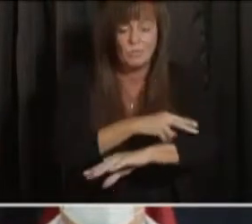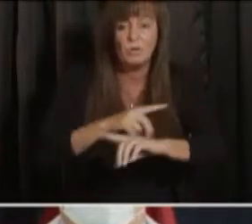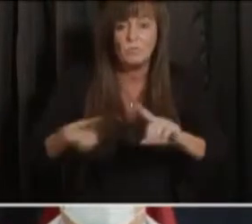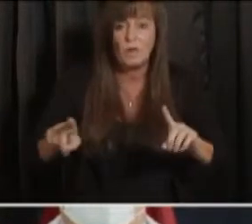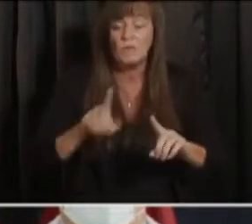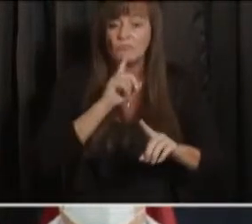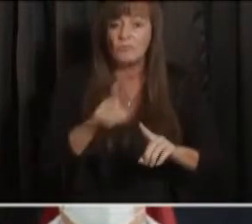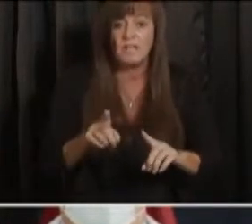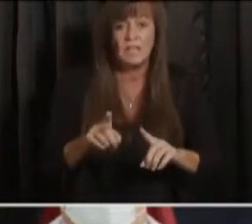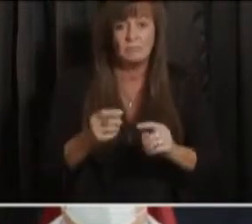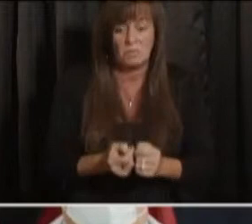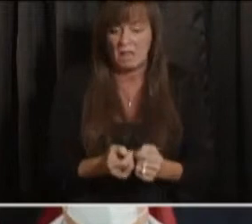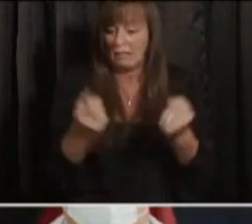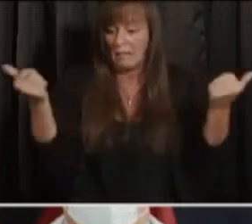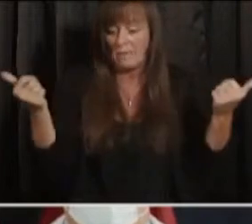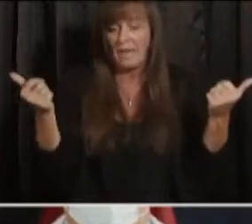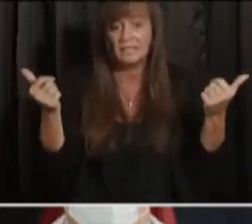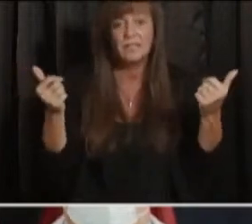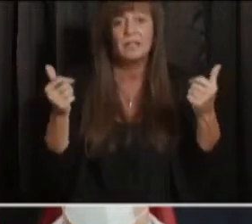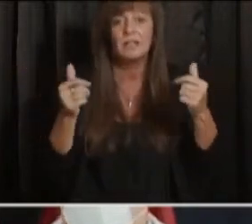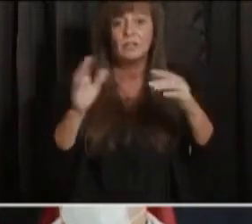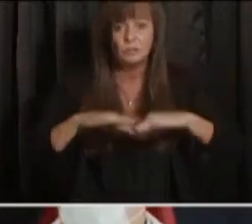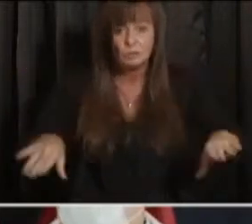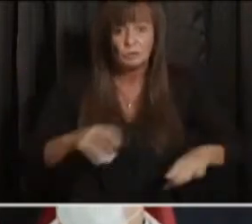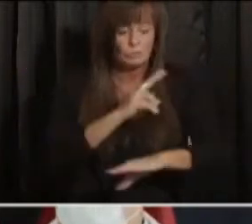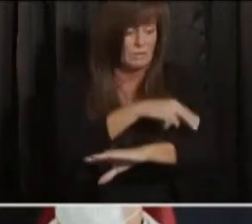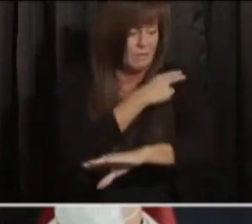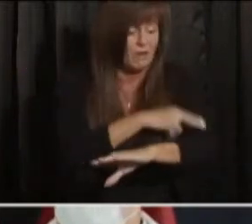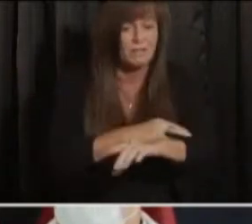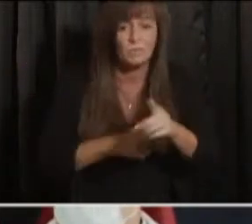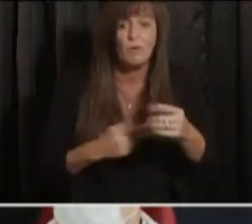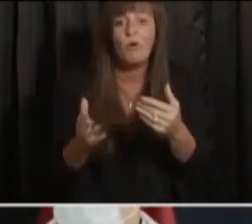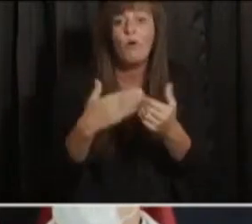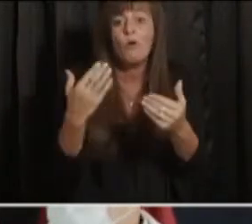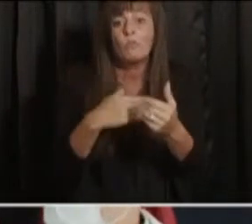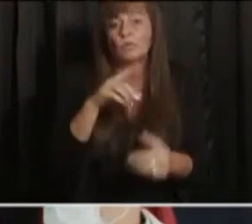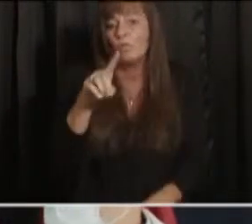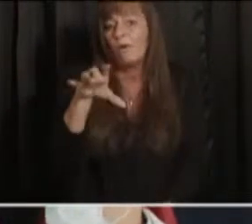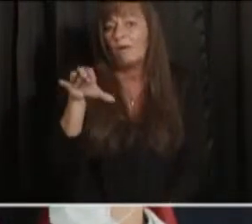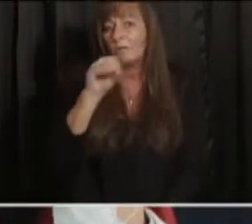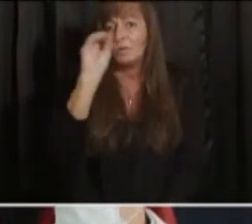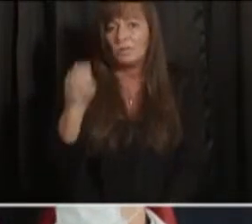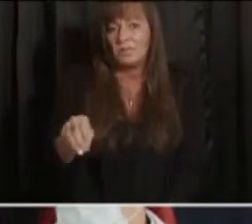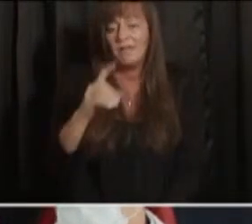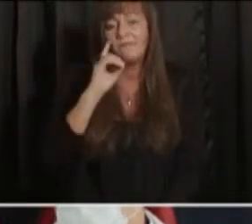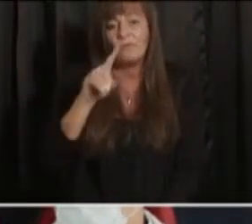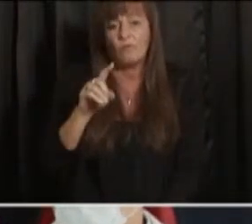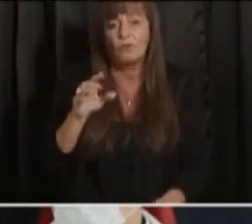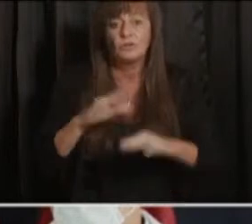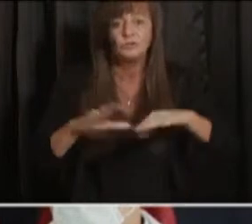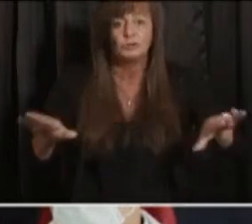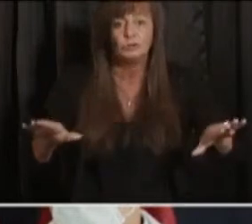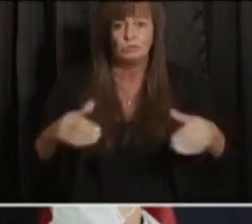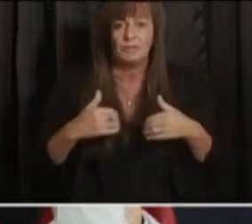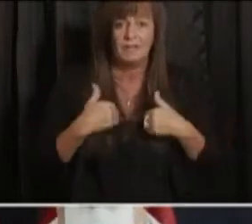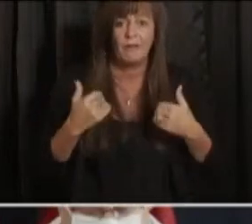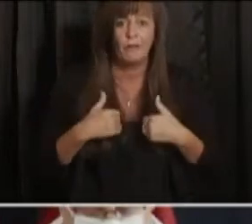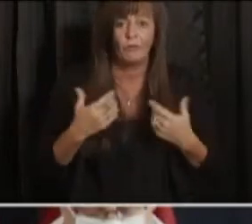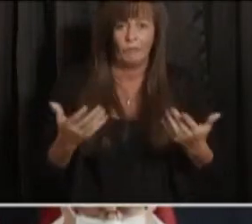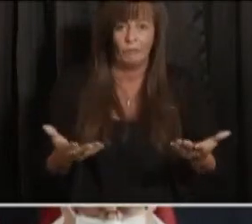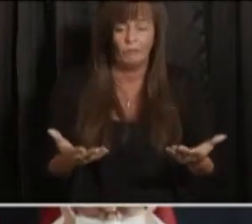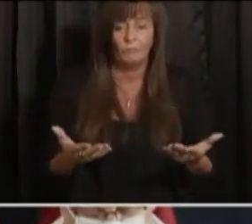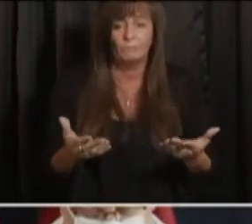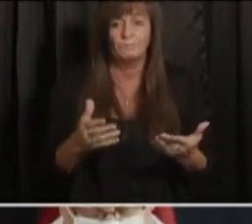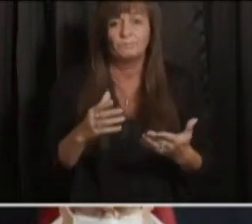eliminates the risk of hospitalization, very close to 100% for younger folks.